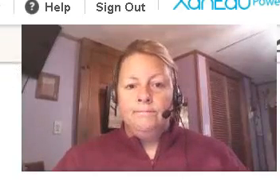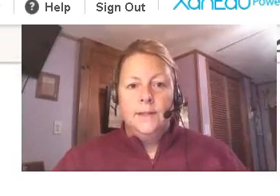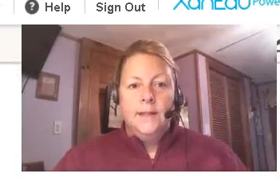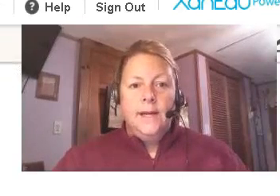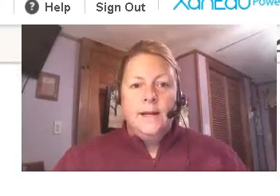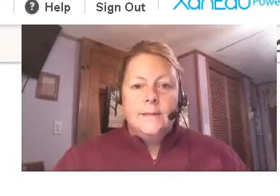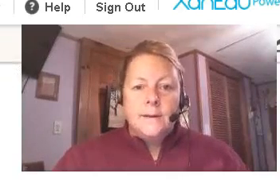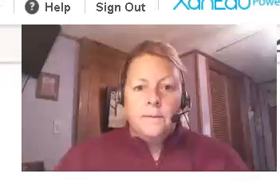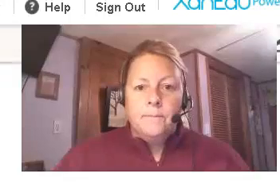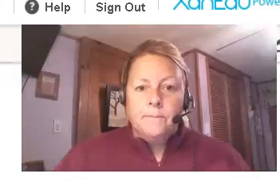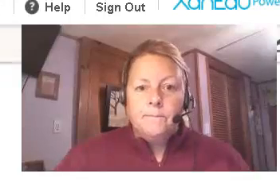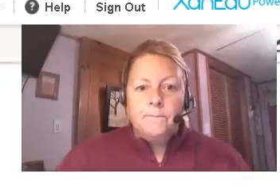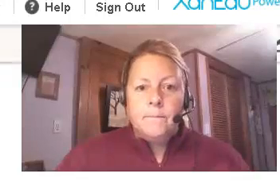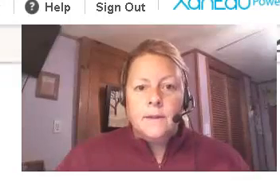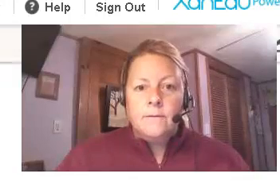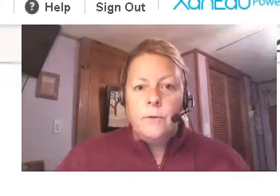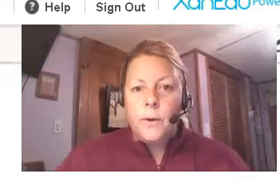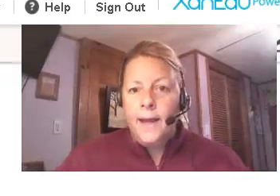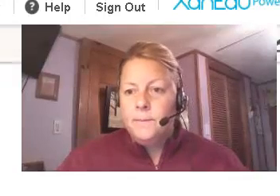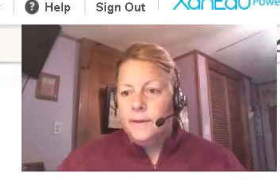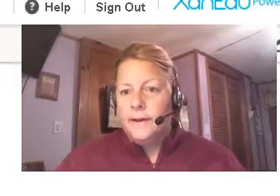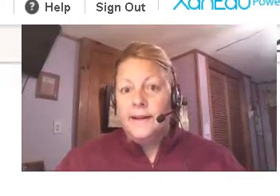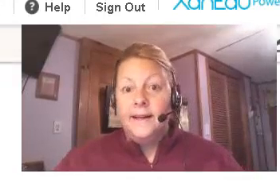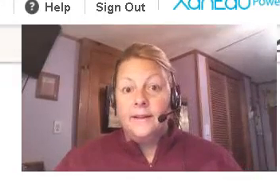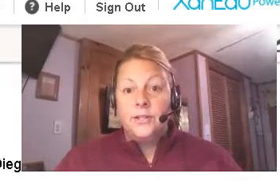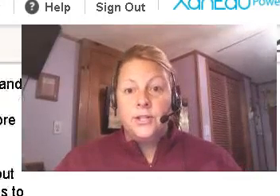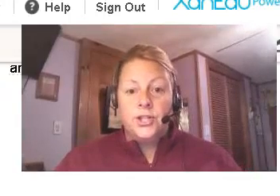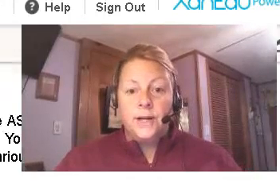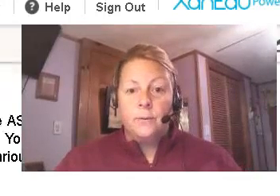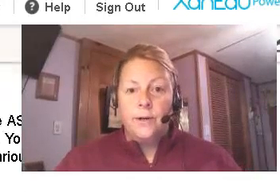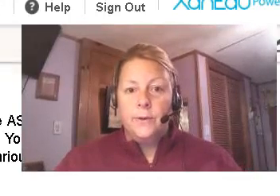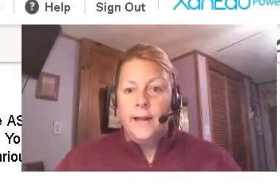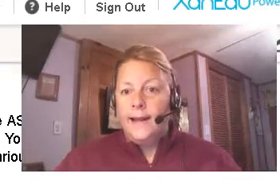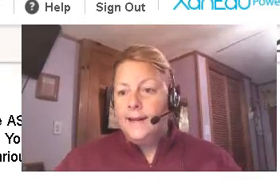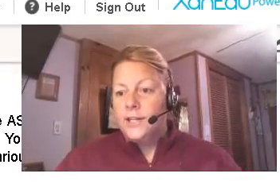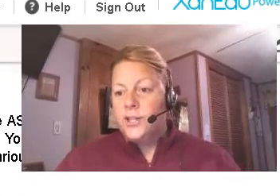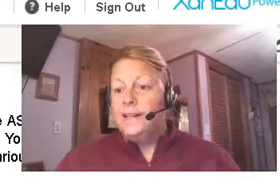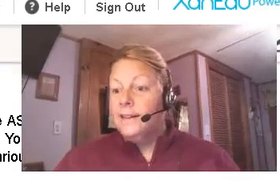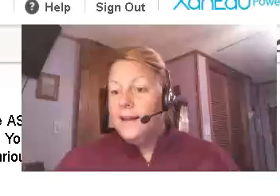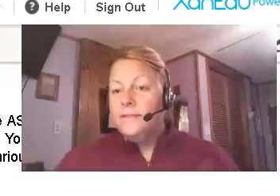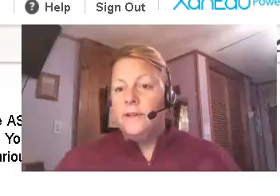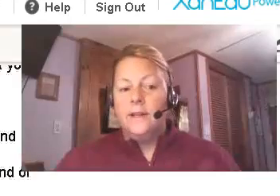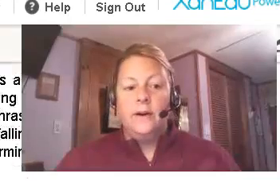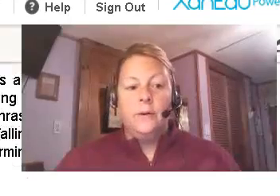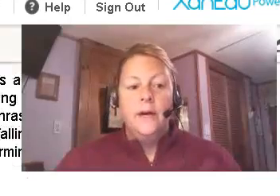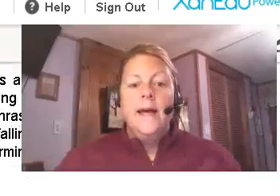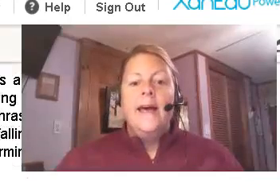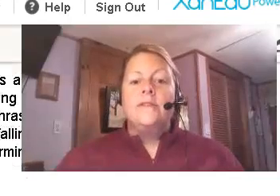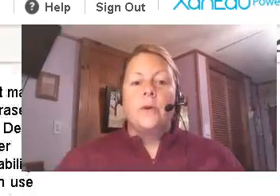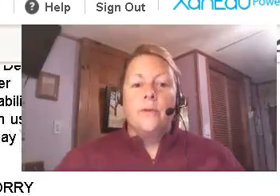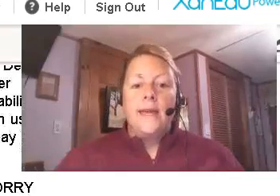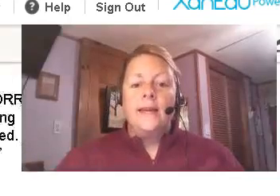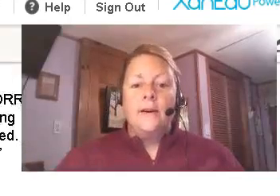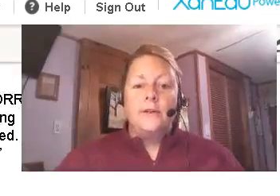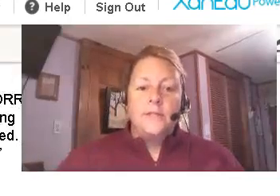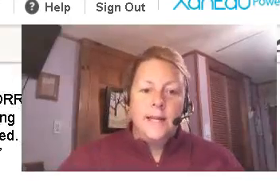to some vocabulary here just to share where I can actually click on the video